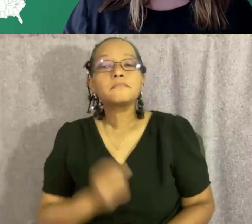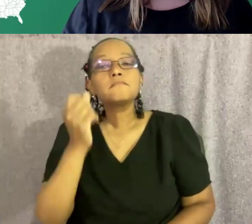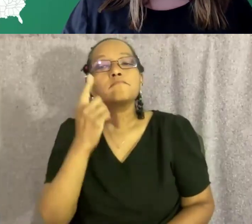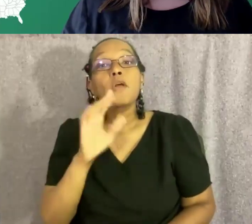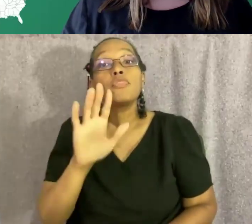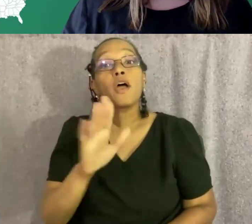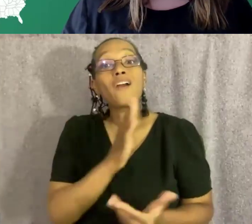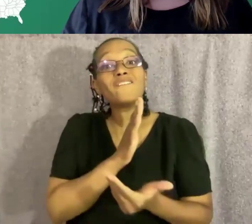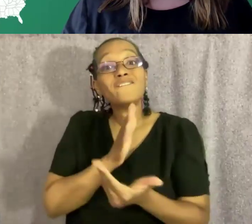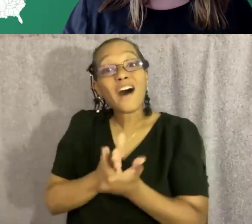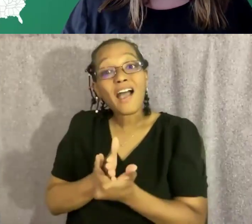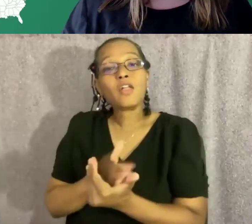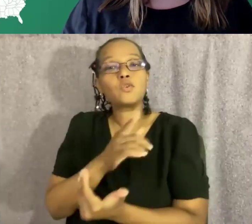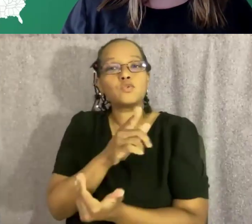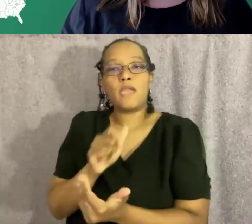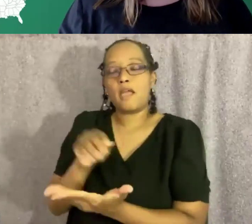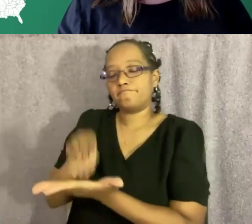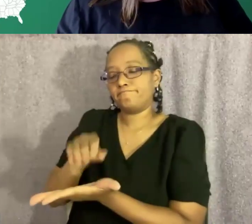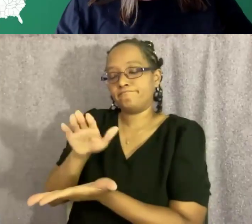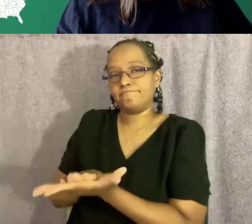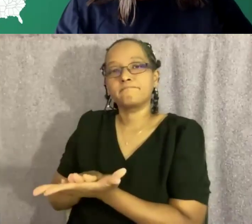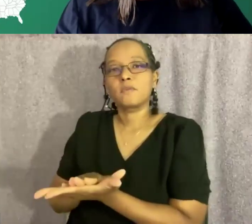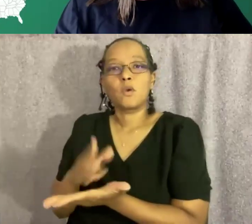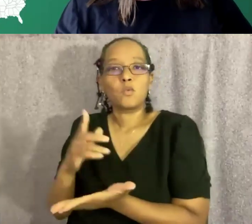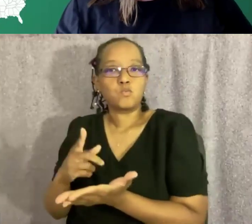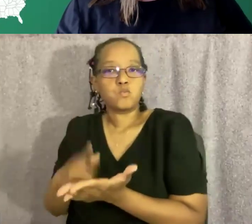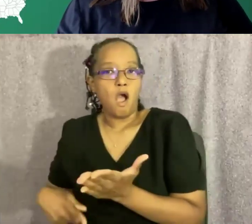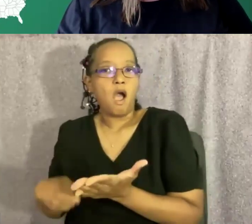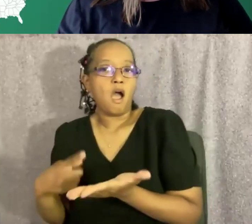file, document that, this was what we